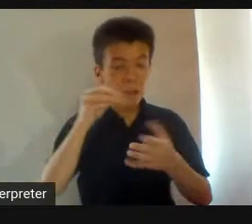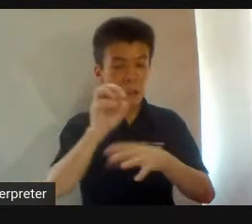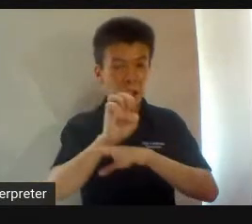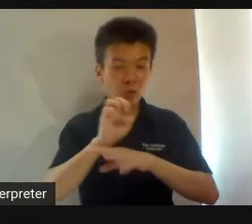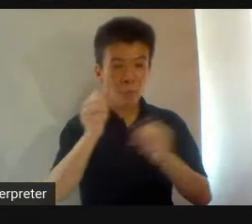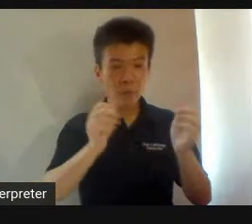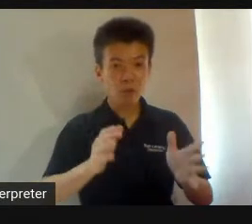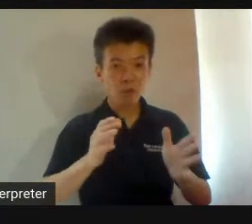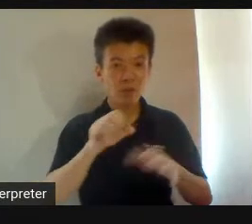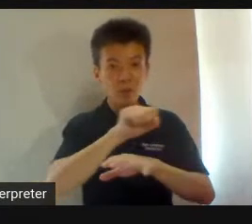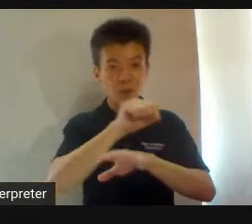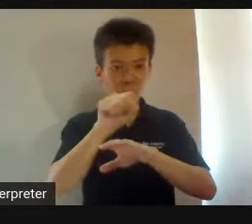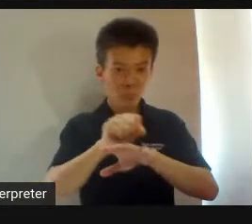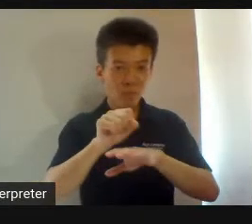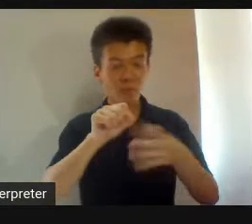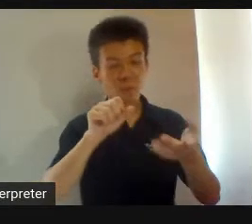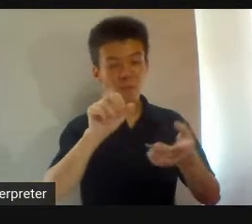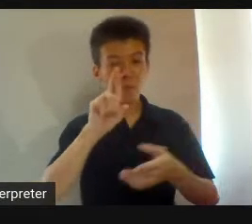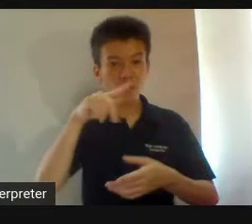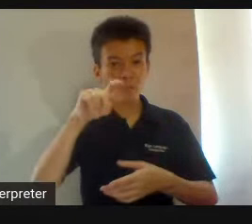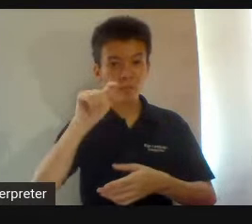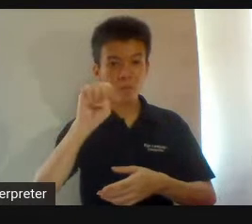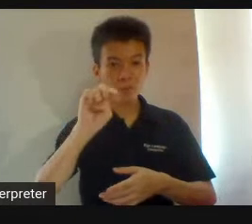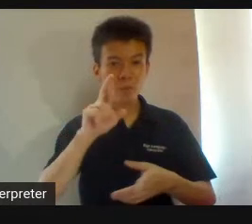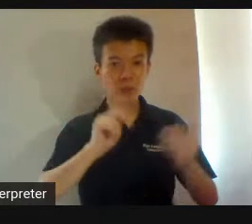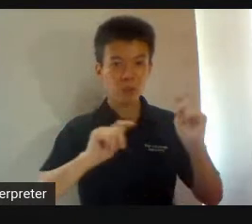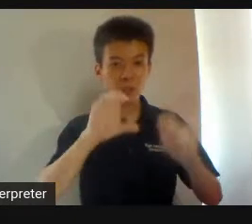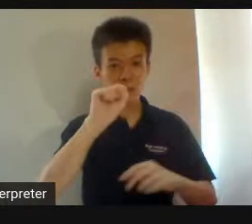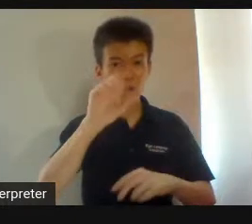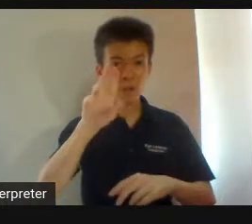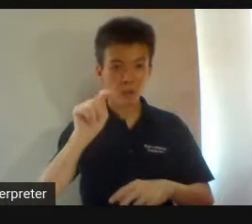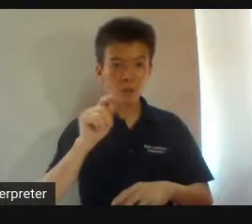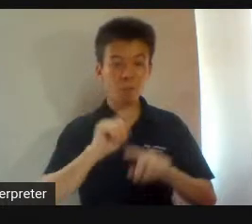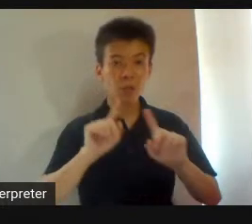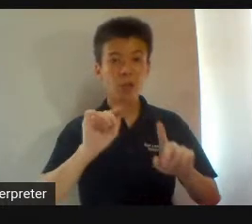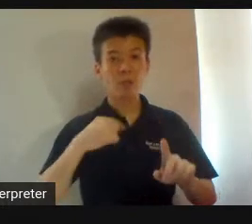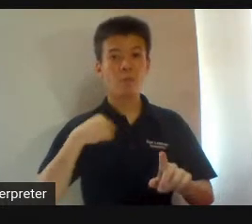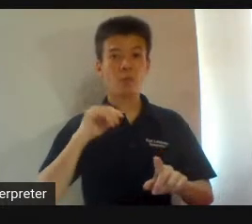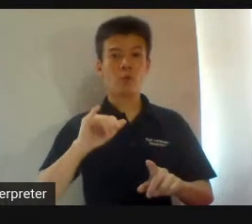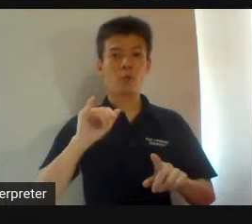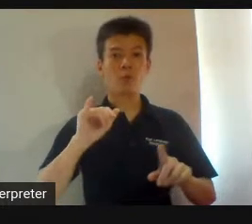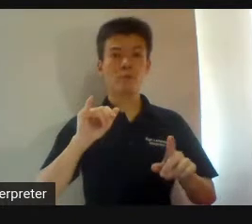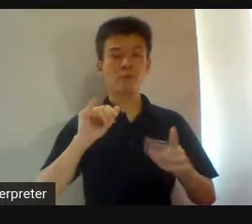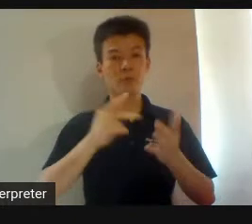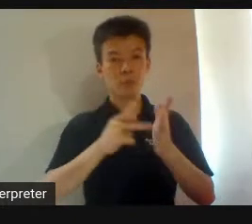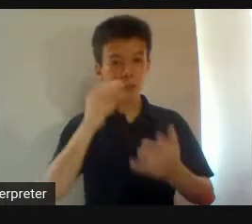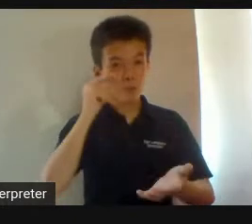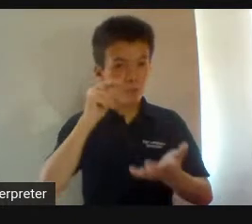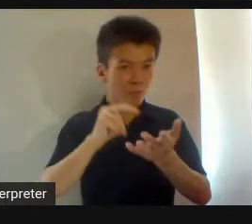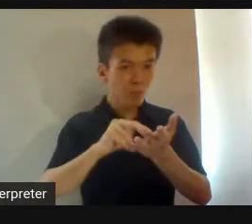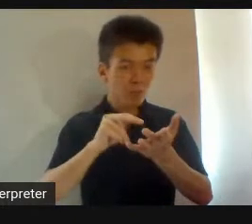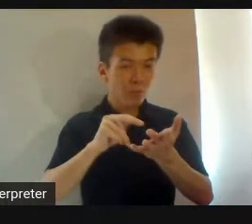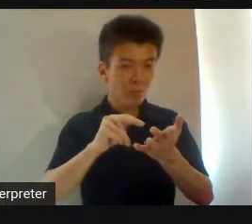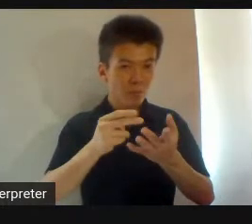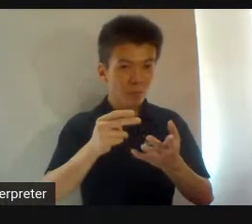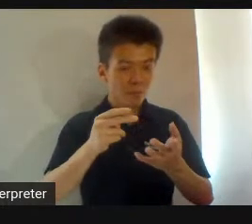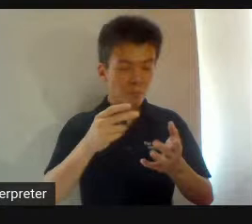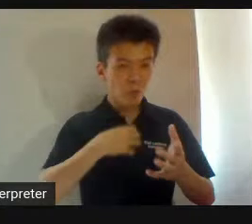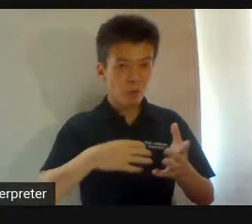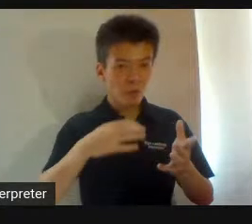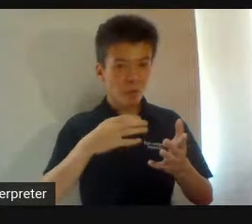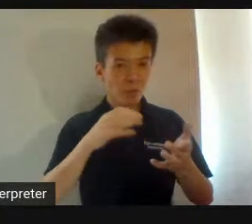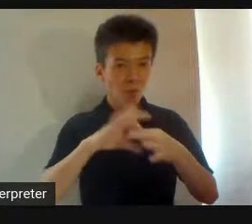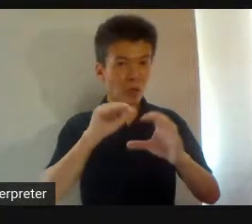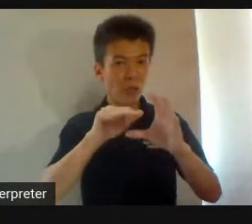at Singapore Repertory Theatre, SRT. But I'm also a a keen and passionate member of the Access